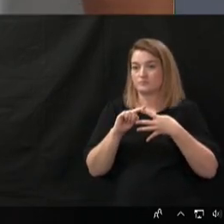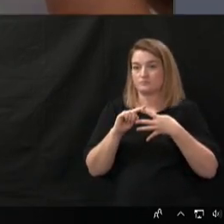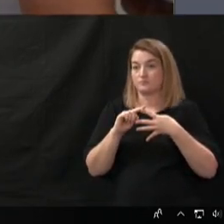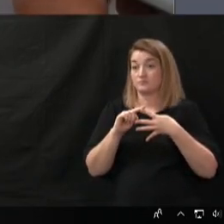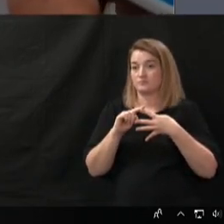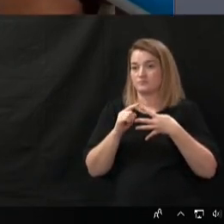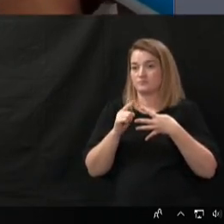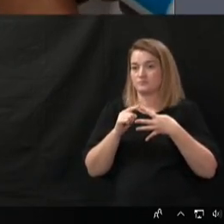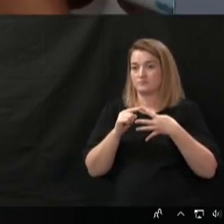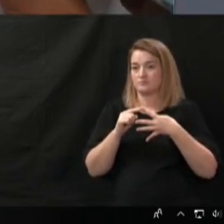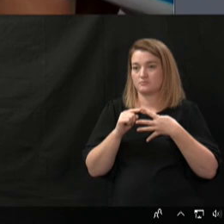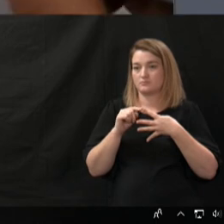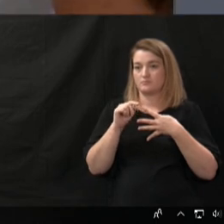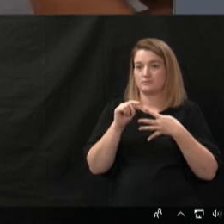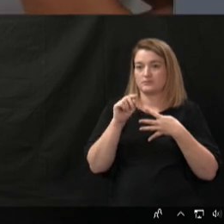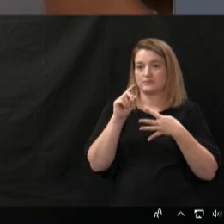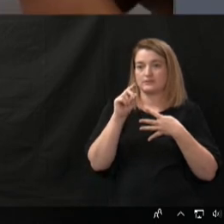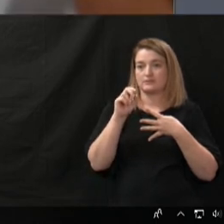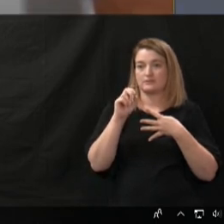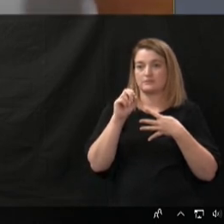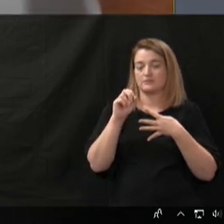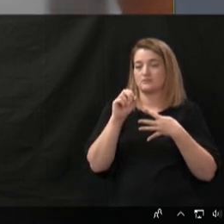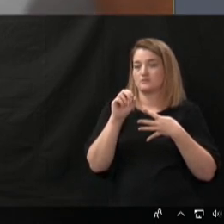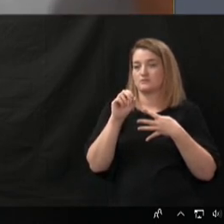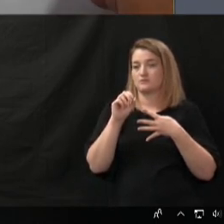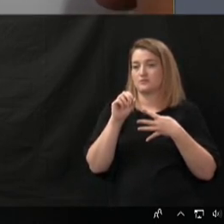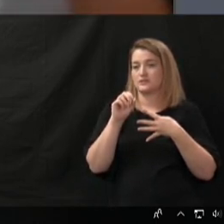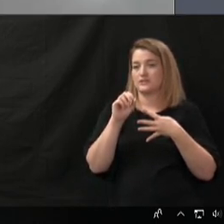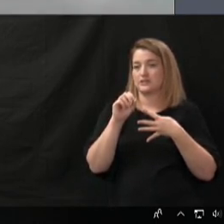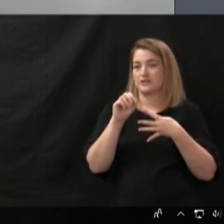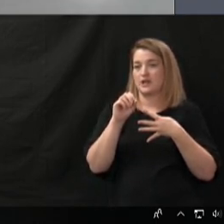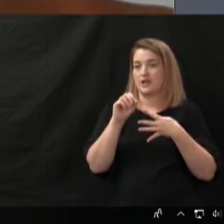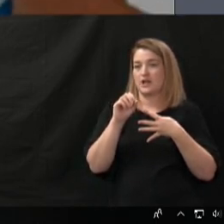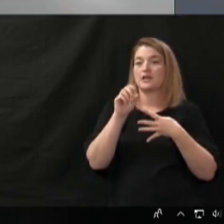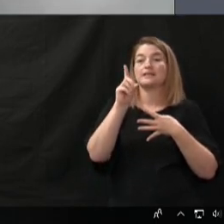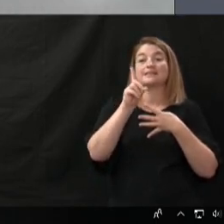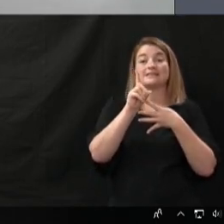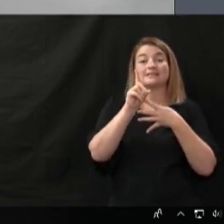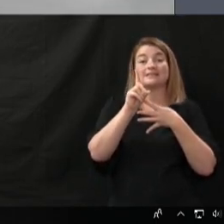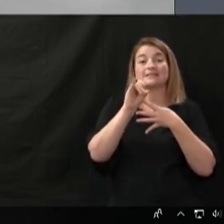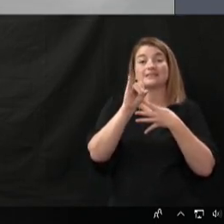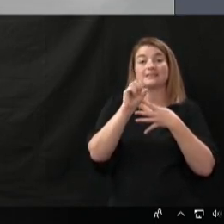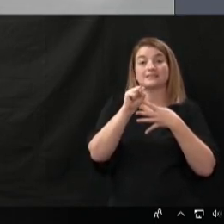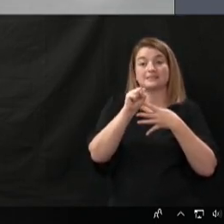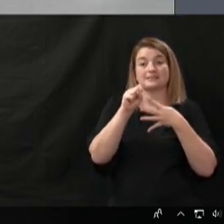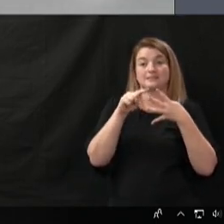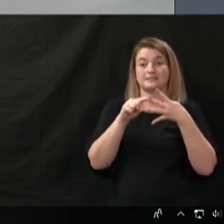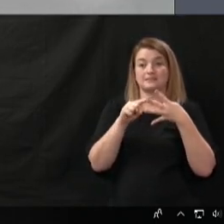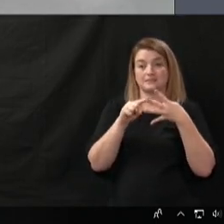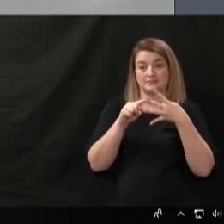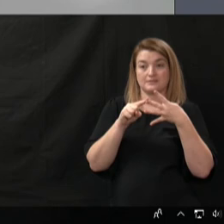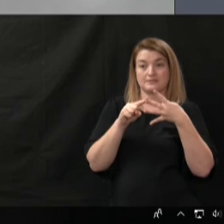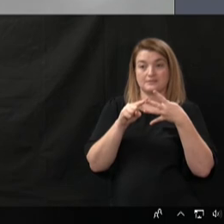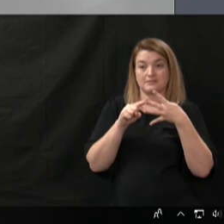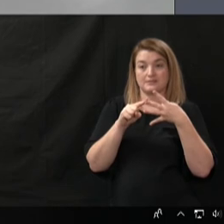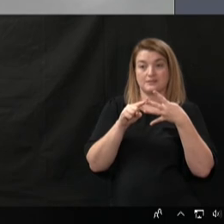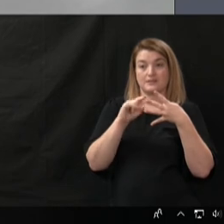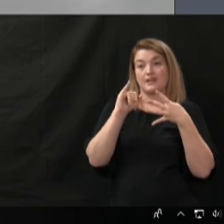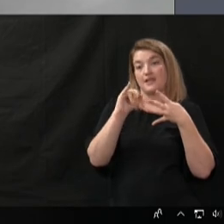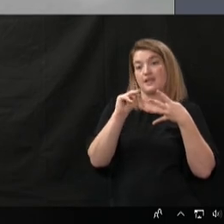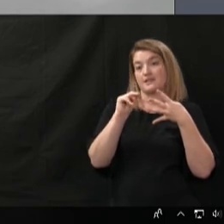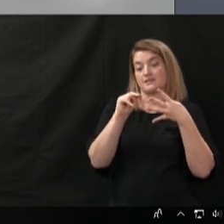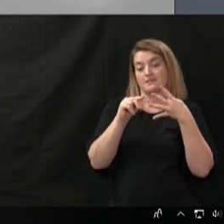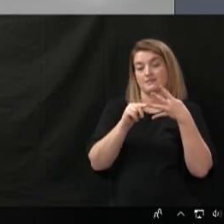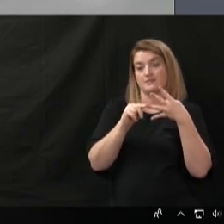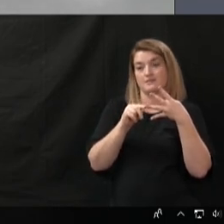words, 95% of prefixed words use these prefixes. Okay? And